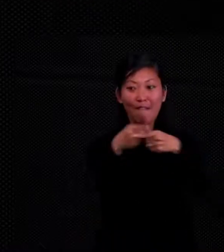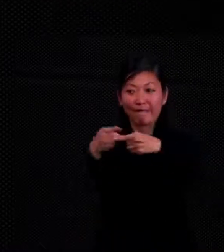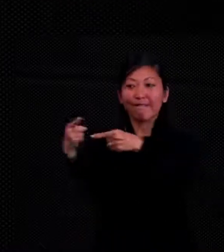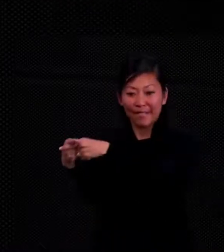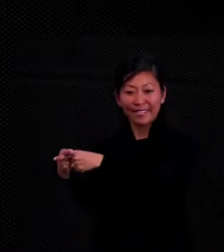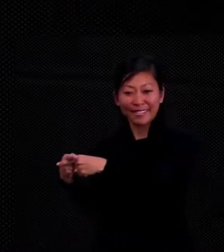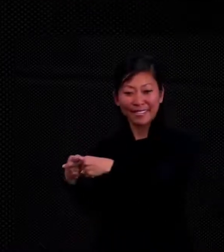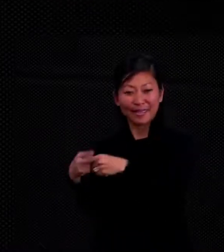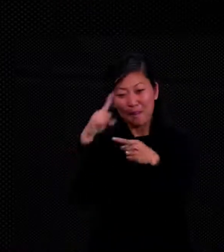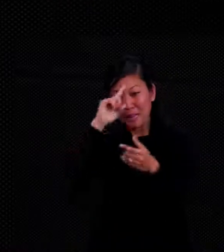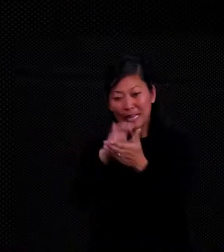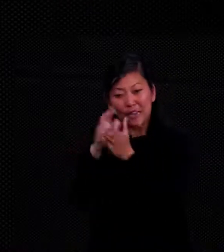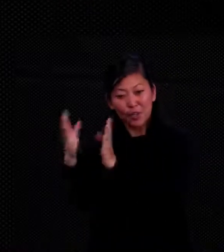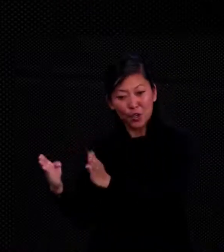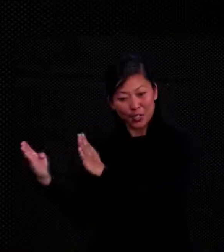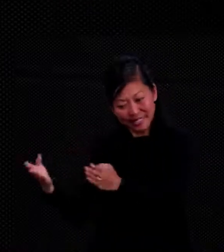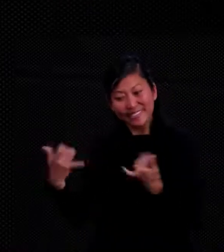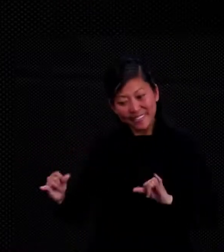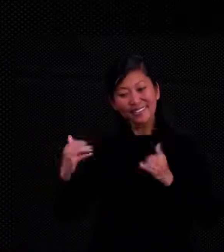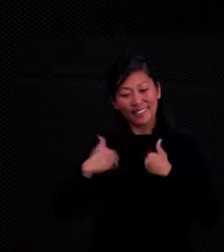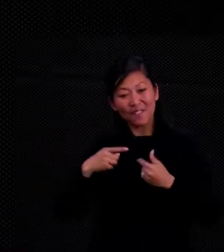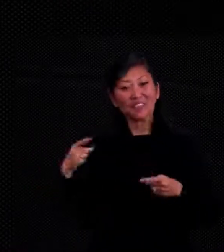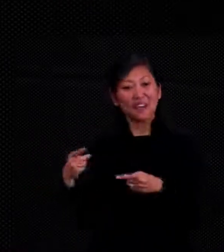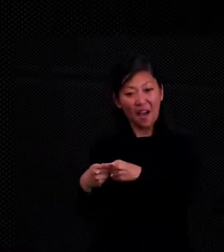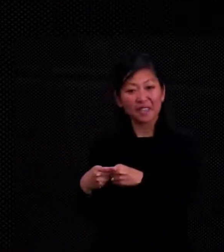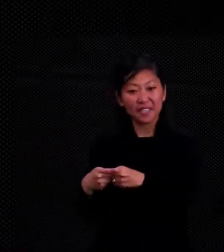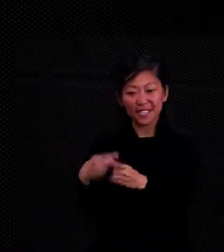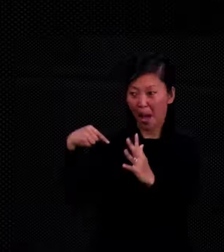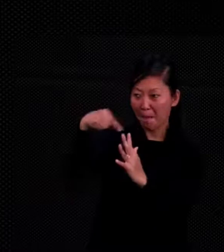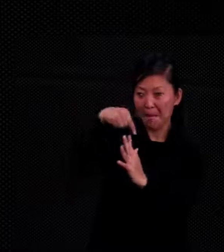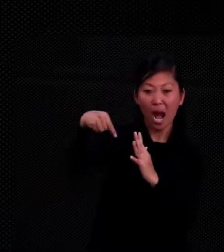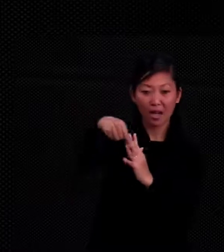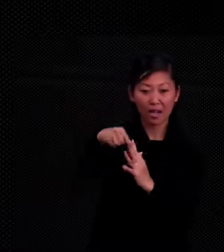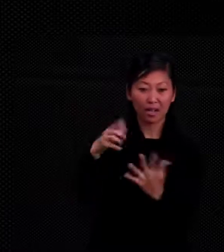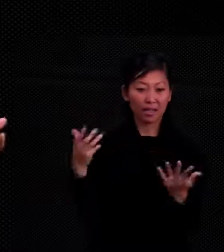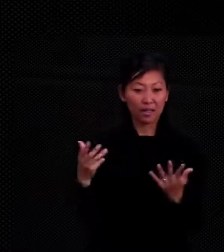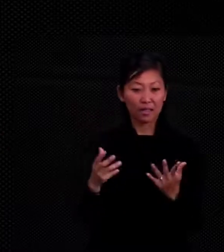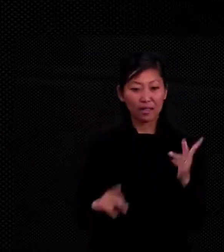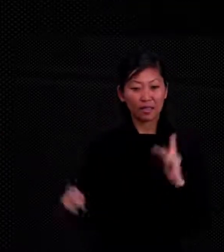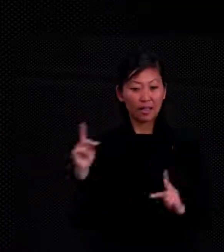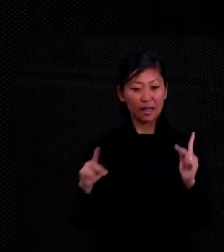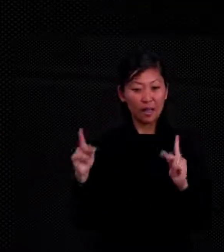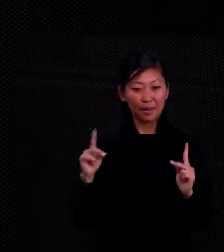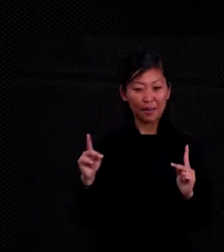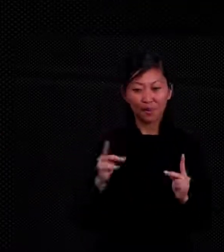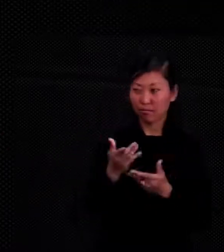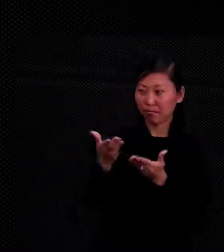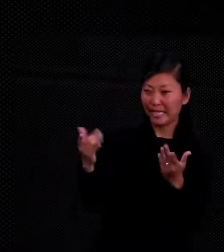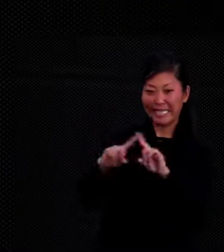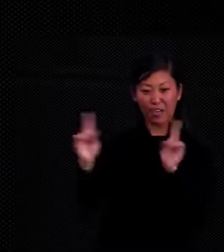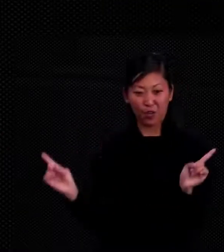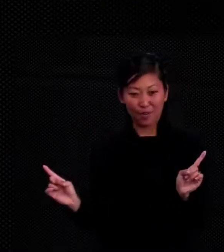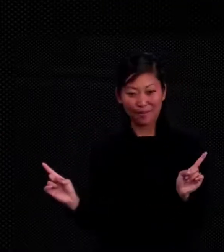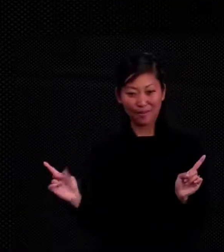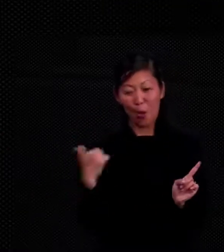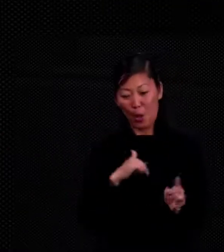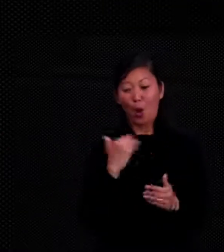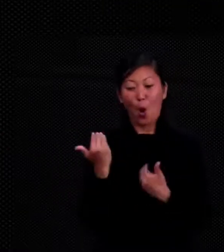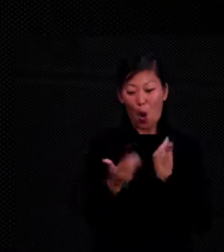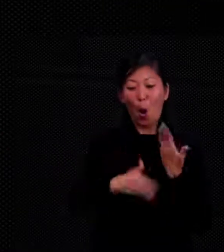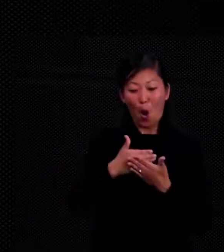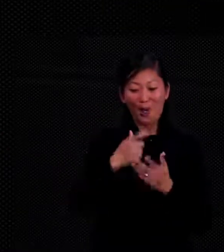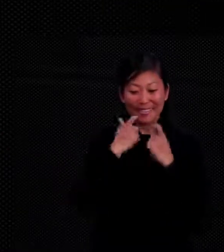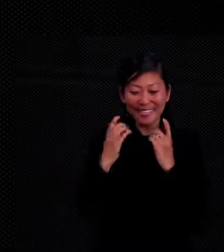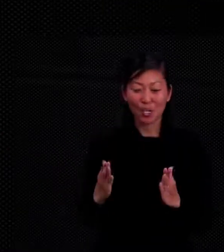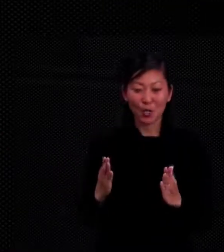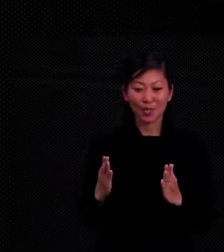writing to you. There's conflict that exists between people because people are different, especially sinful people. Between you and